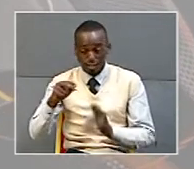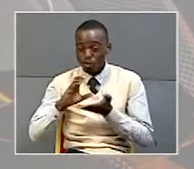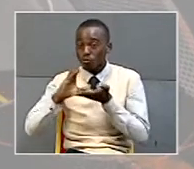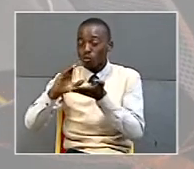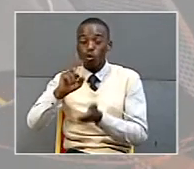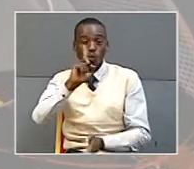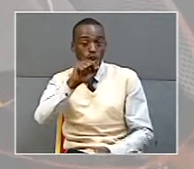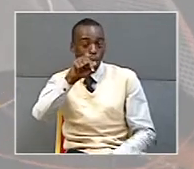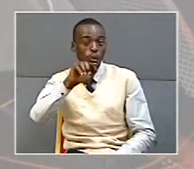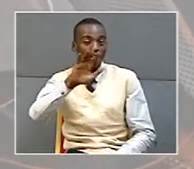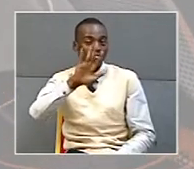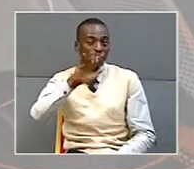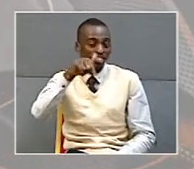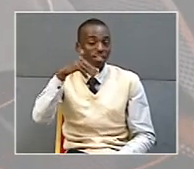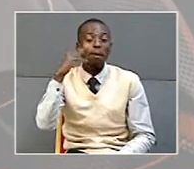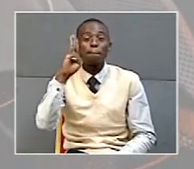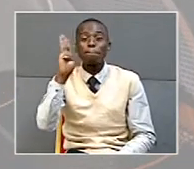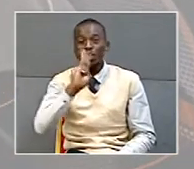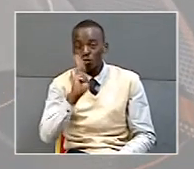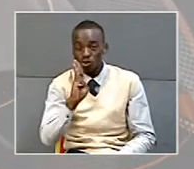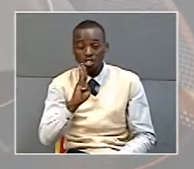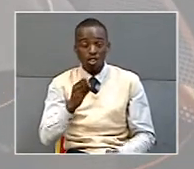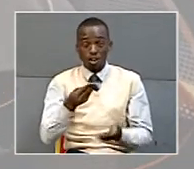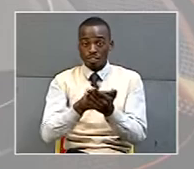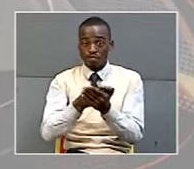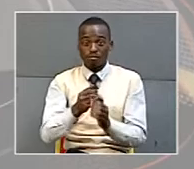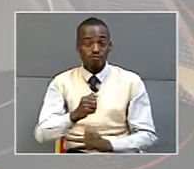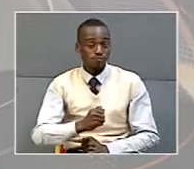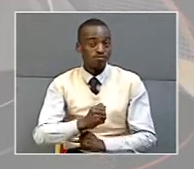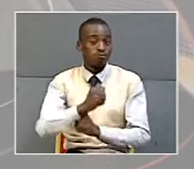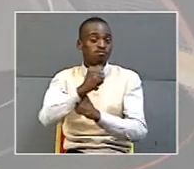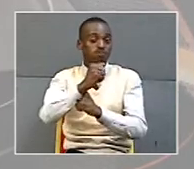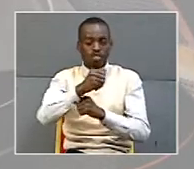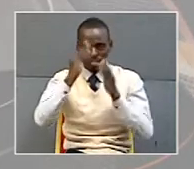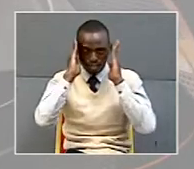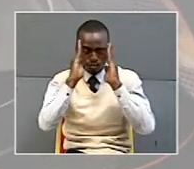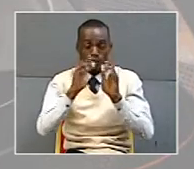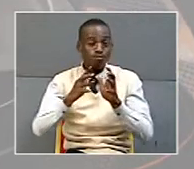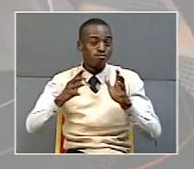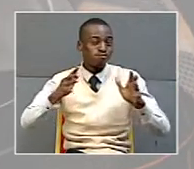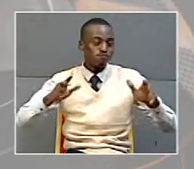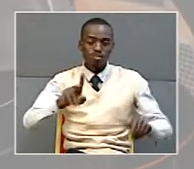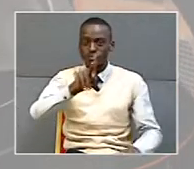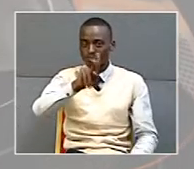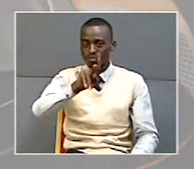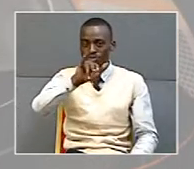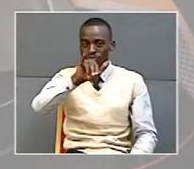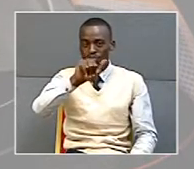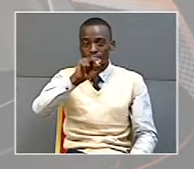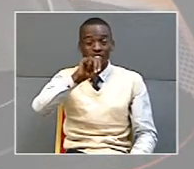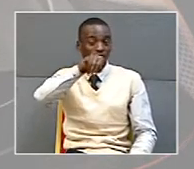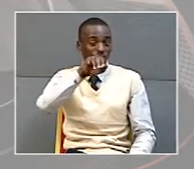of 1.78 billion shillings to finance feasibility study for the expansion of Chanja Urban